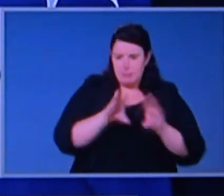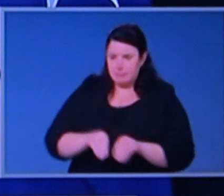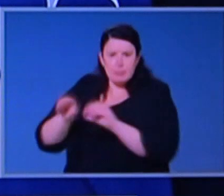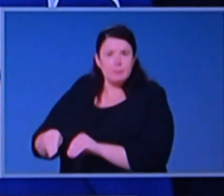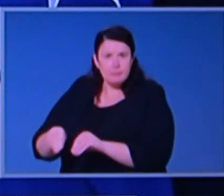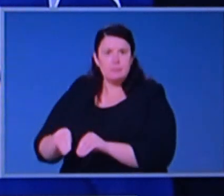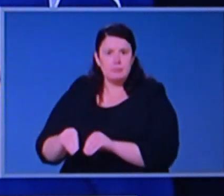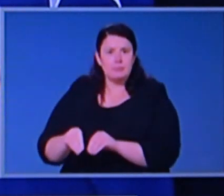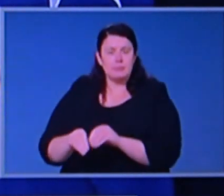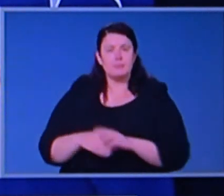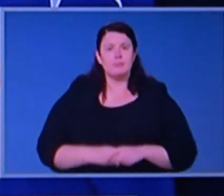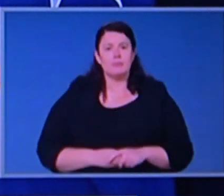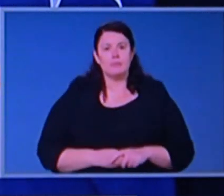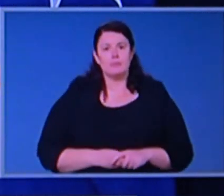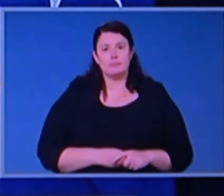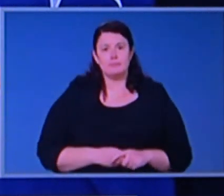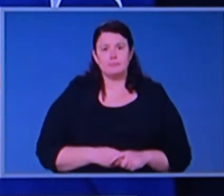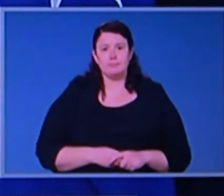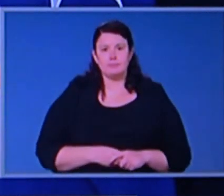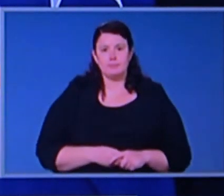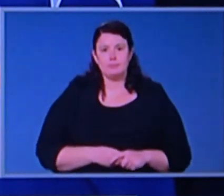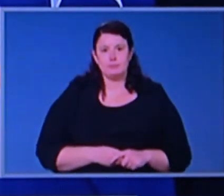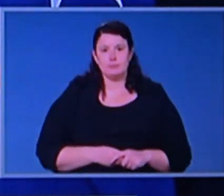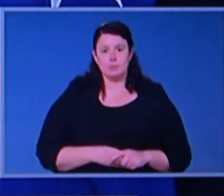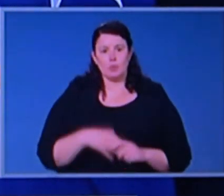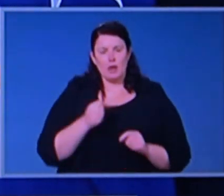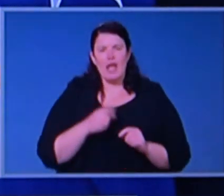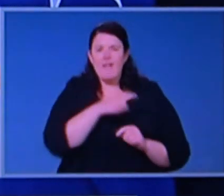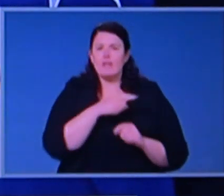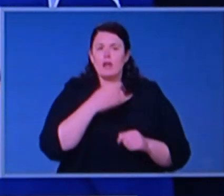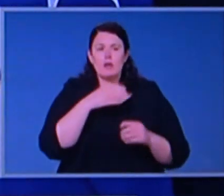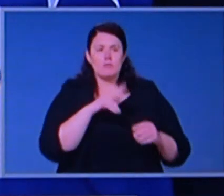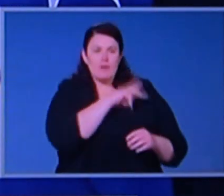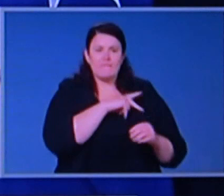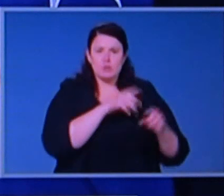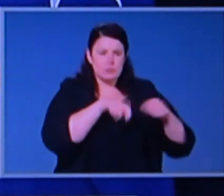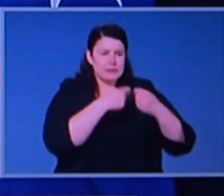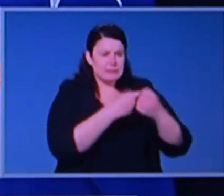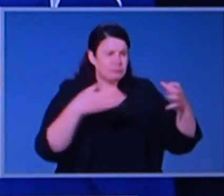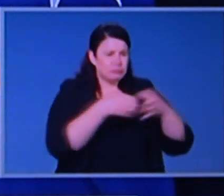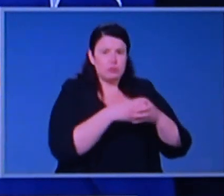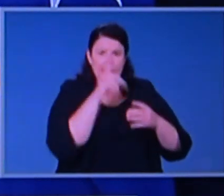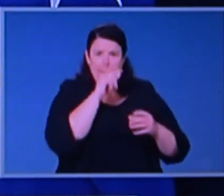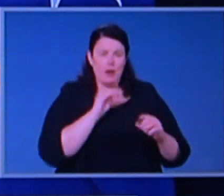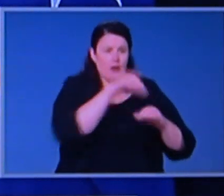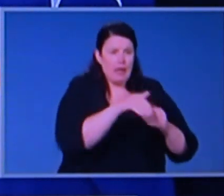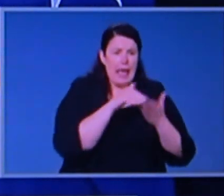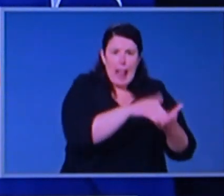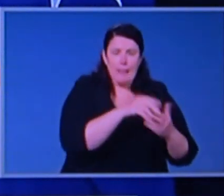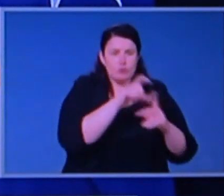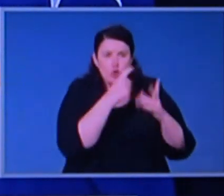you have the response capability and the AUSMAT teams and other quite